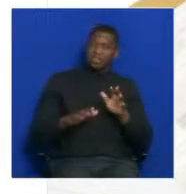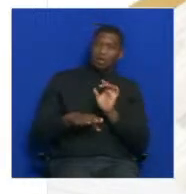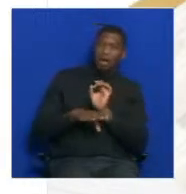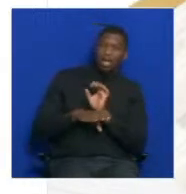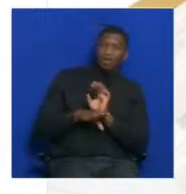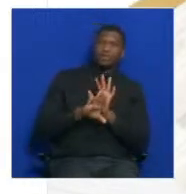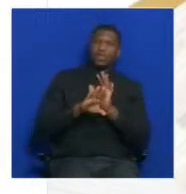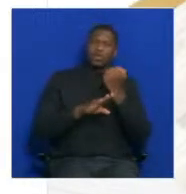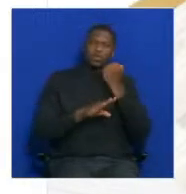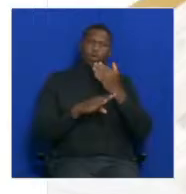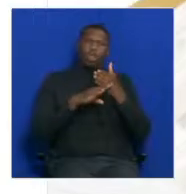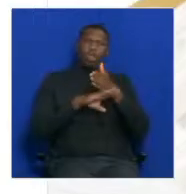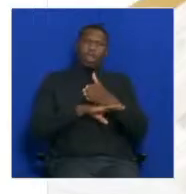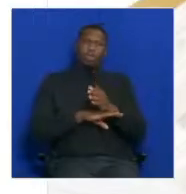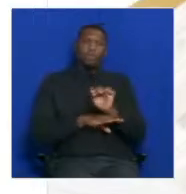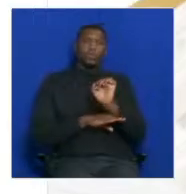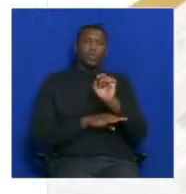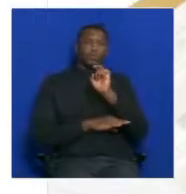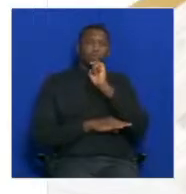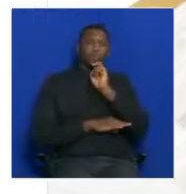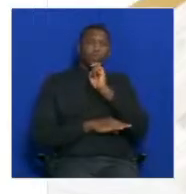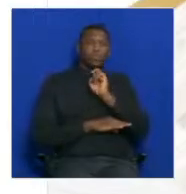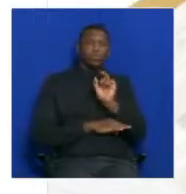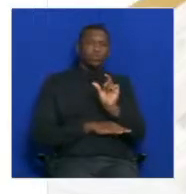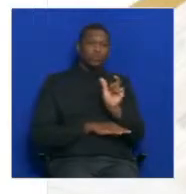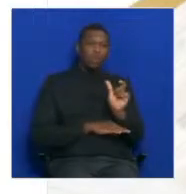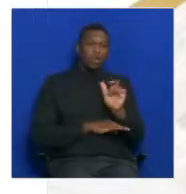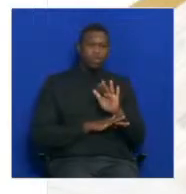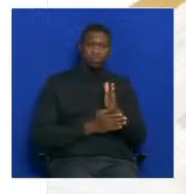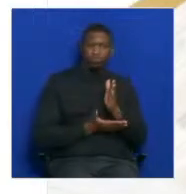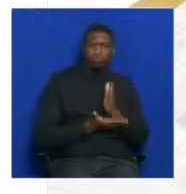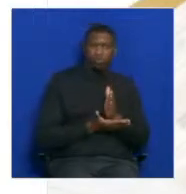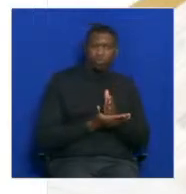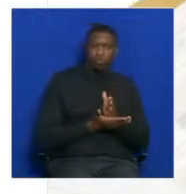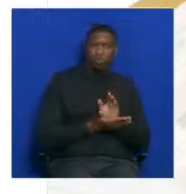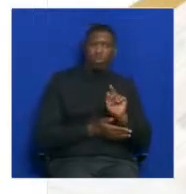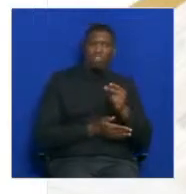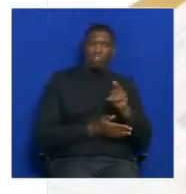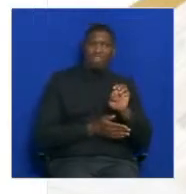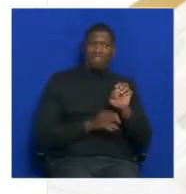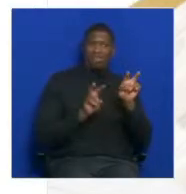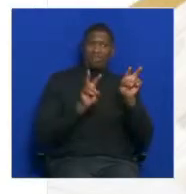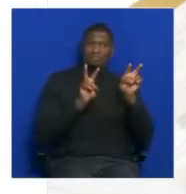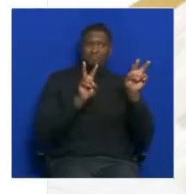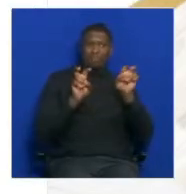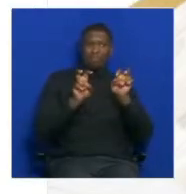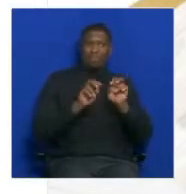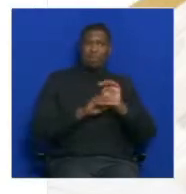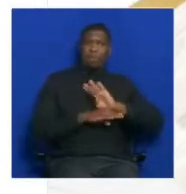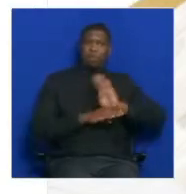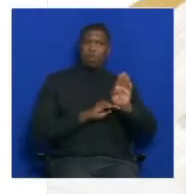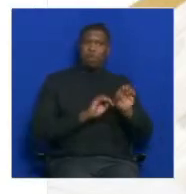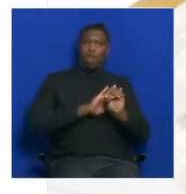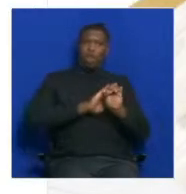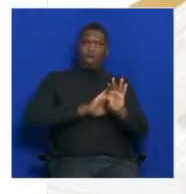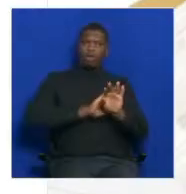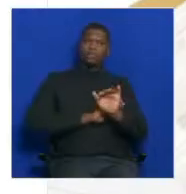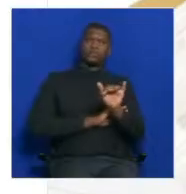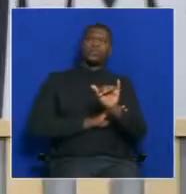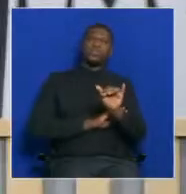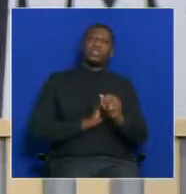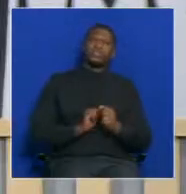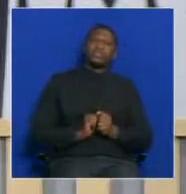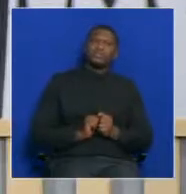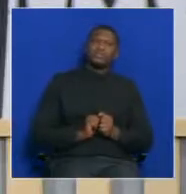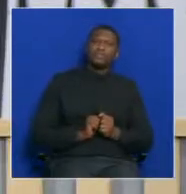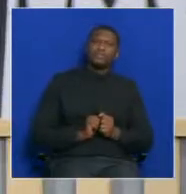Sorry. You use the definite article, the Blue Lights Matter. Yes. Which Blue Lights Matter is this? So